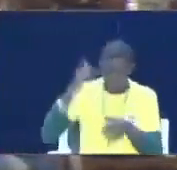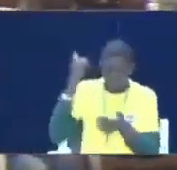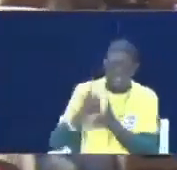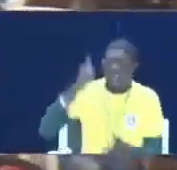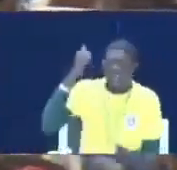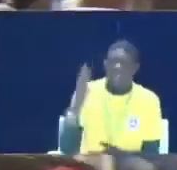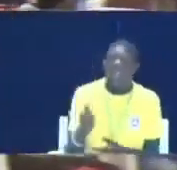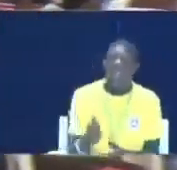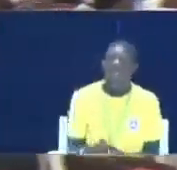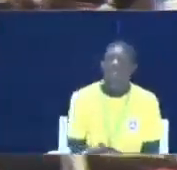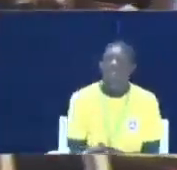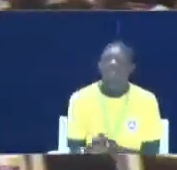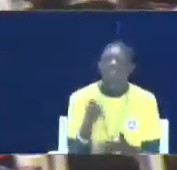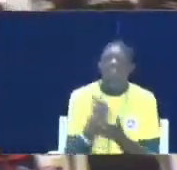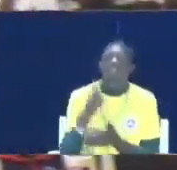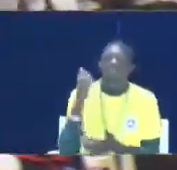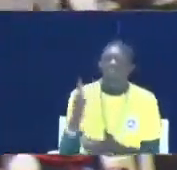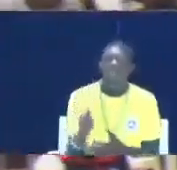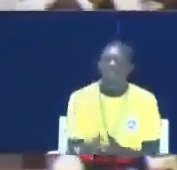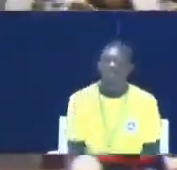Jesus.